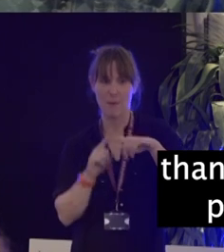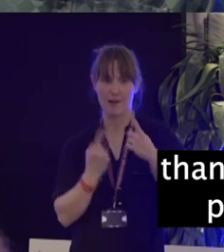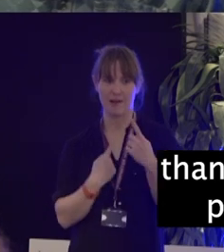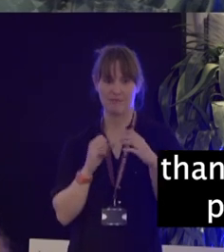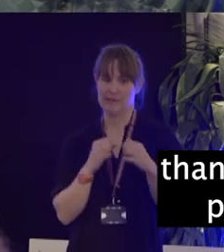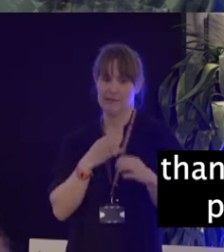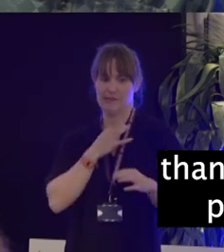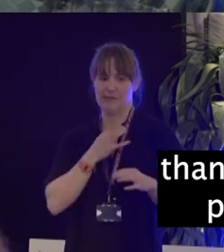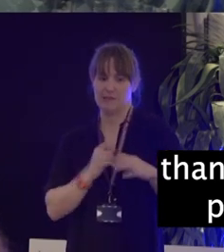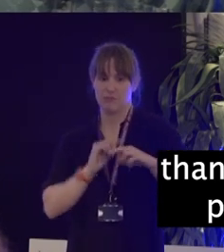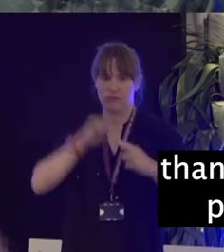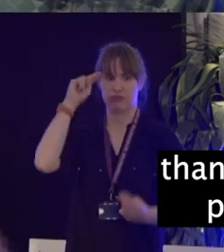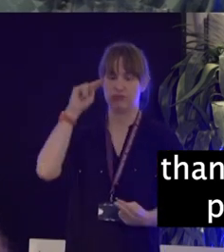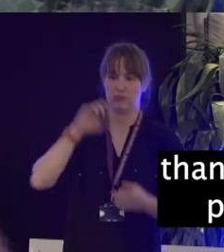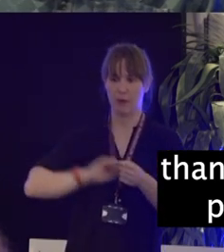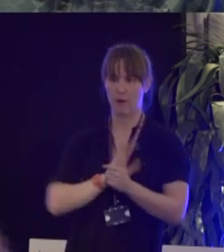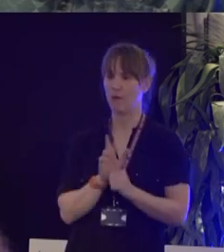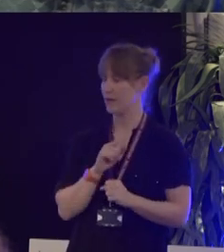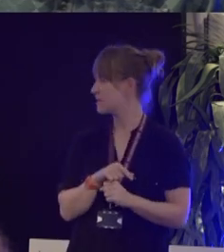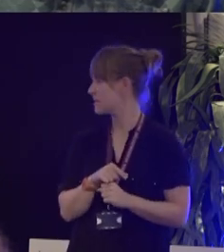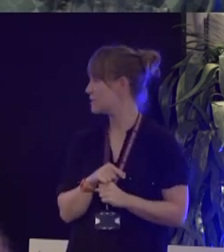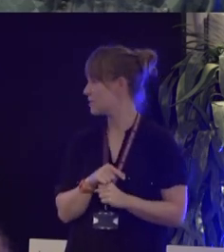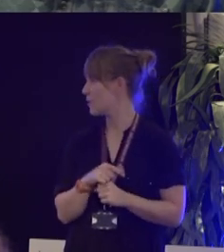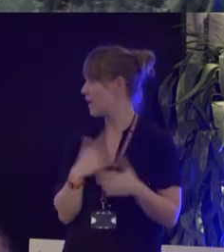the same props and talking to performers up close. So